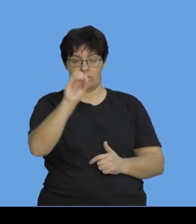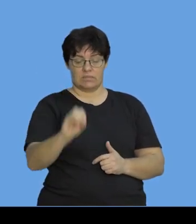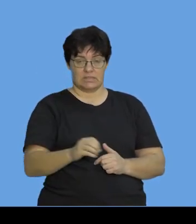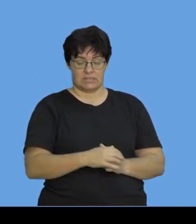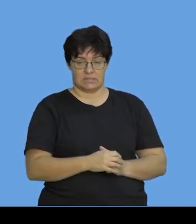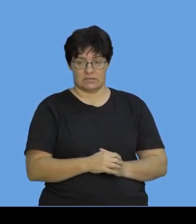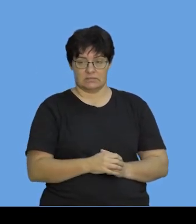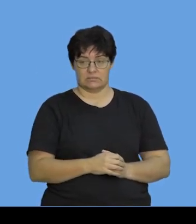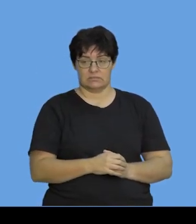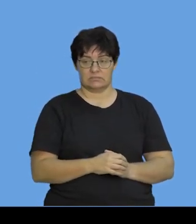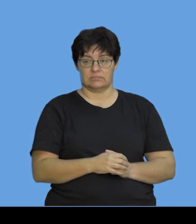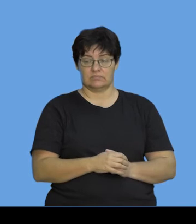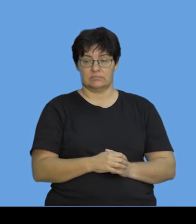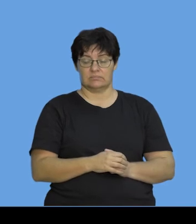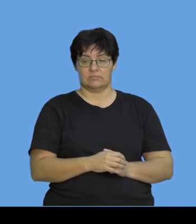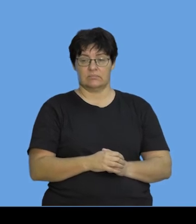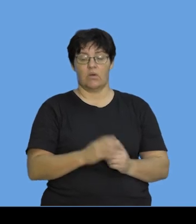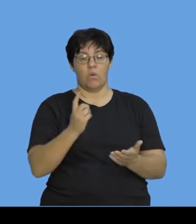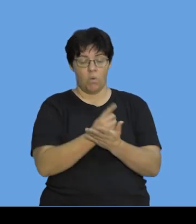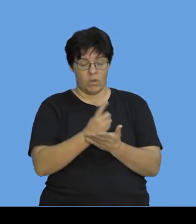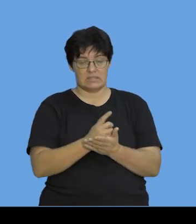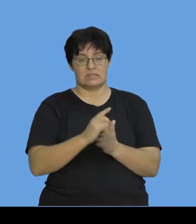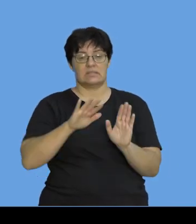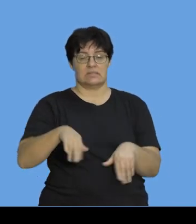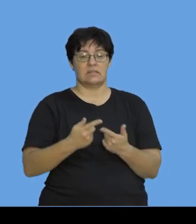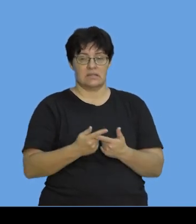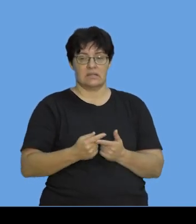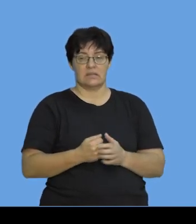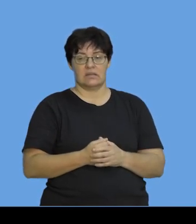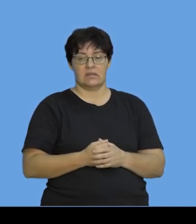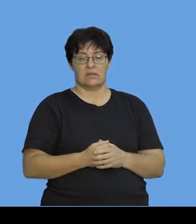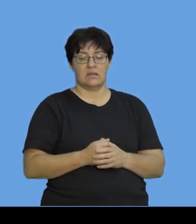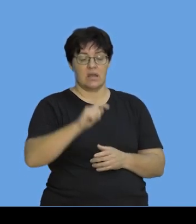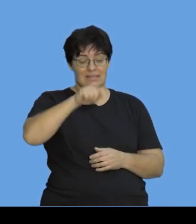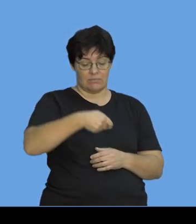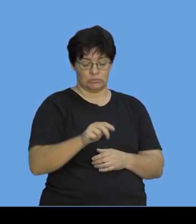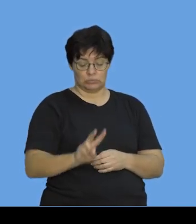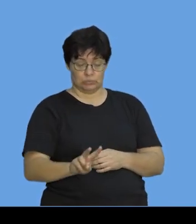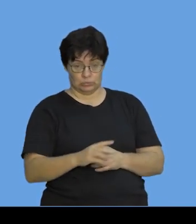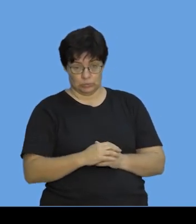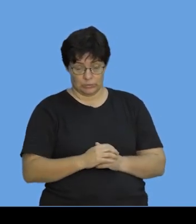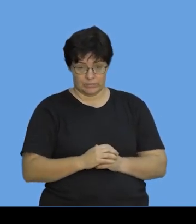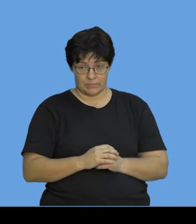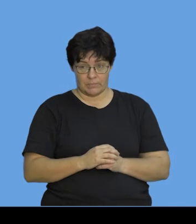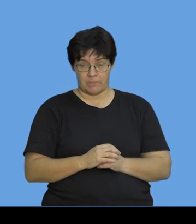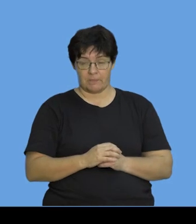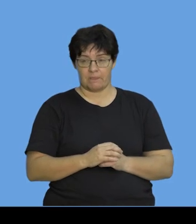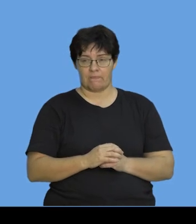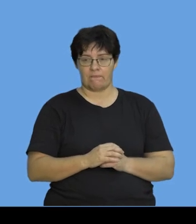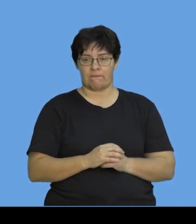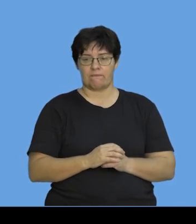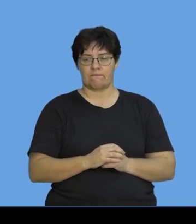87,04%. So always leave your answer in 2 decimal places, right? Okay, now we've got another